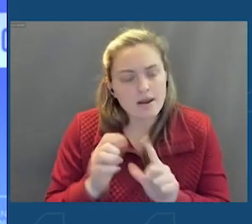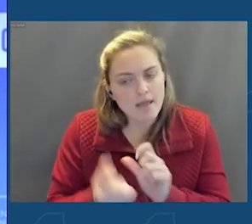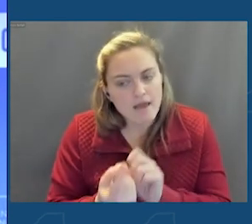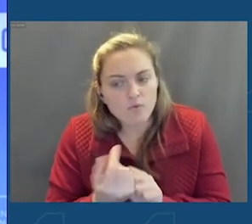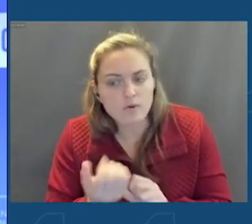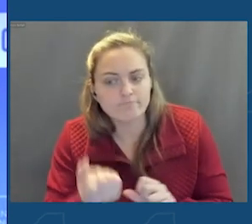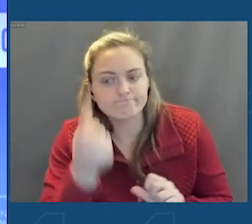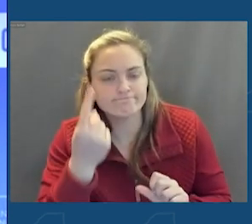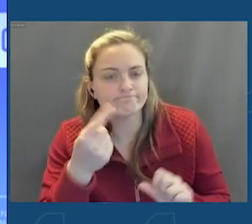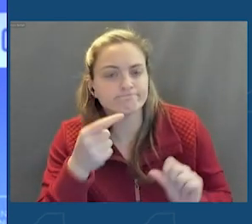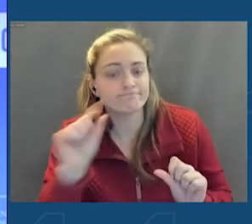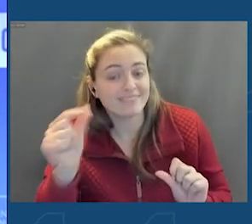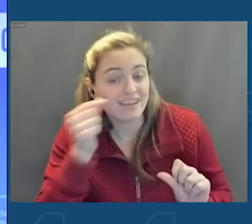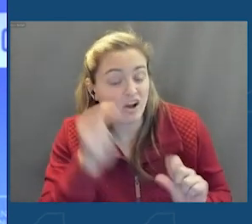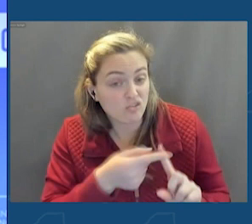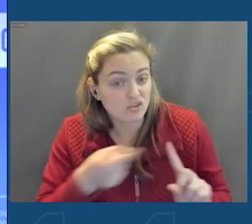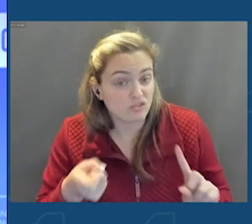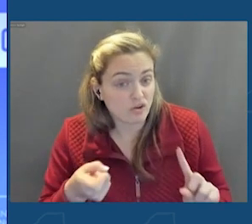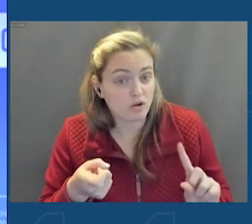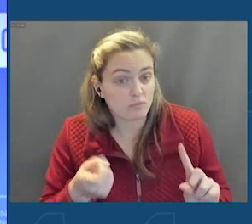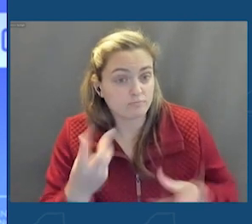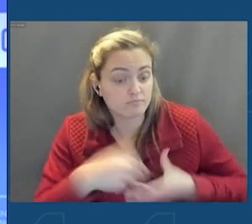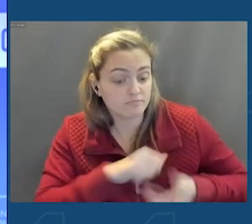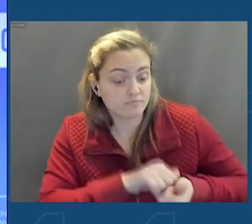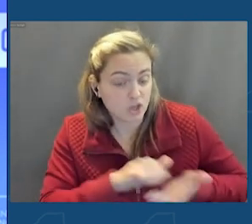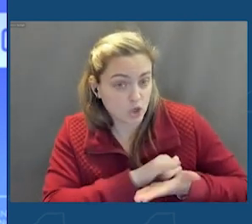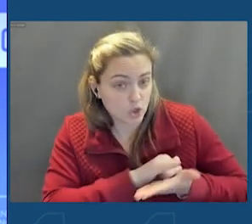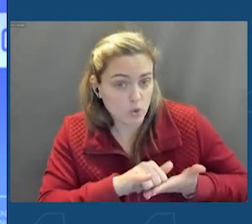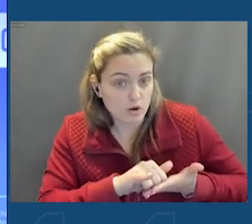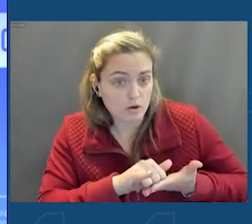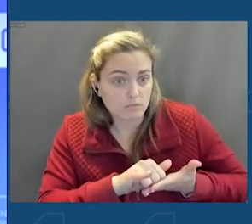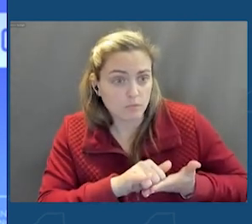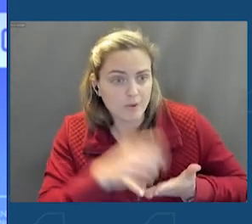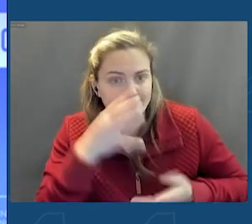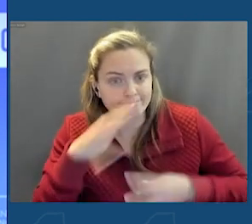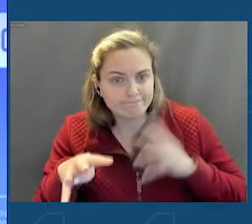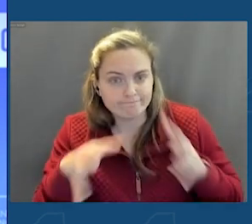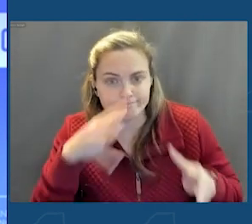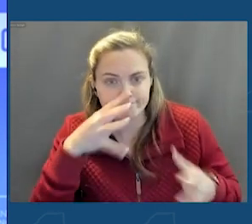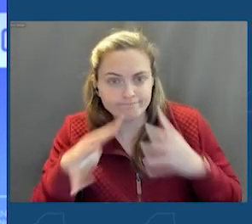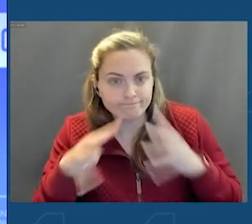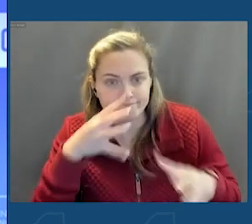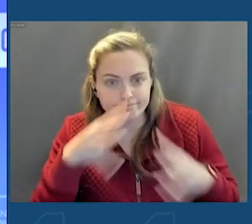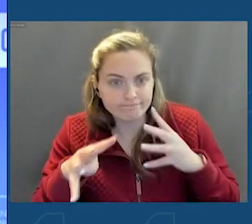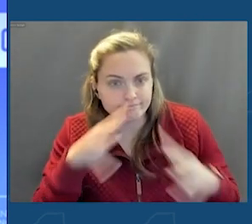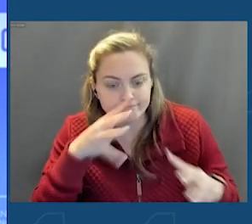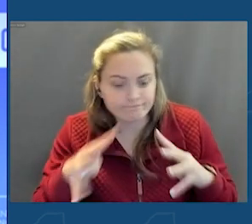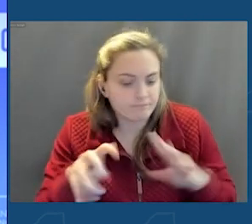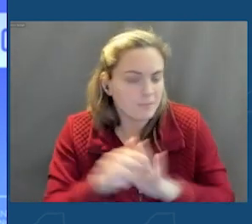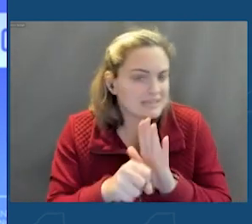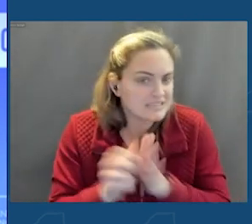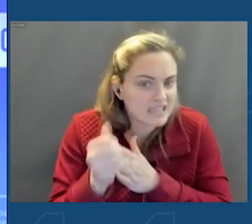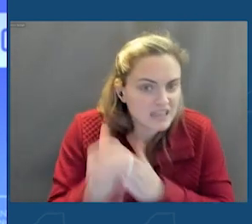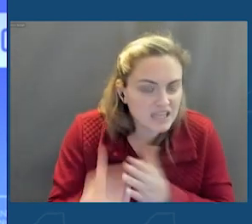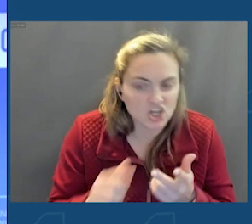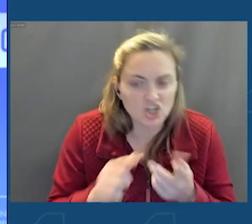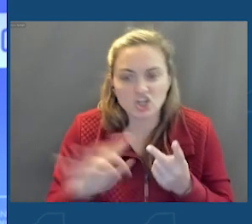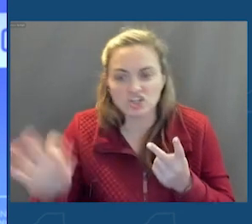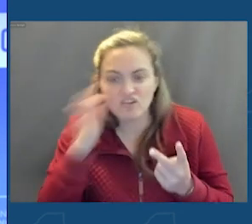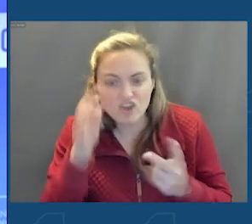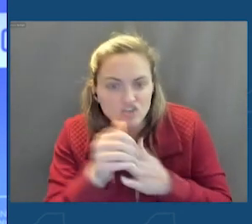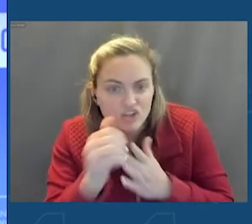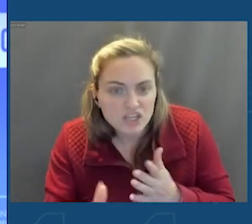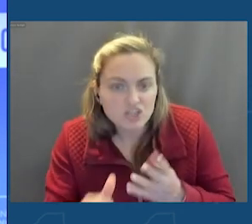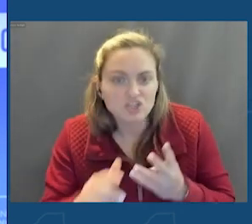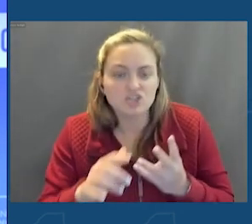that the governor comes from a part of New York that has been long neglected by state leaders, by federal leaders, a place